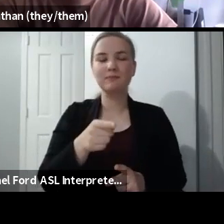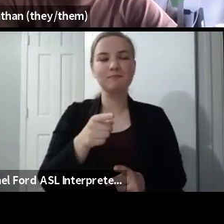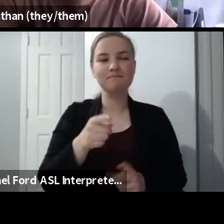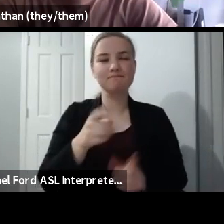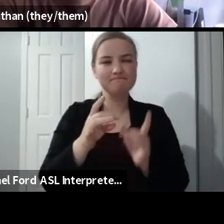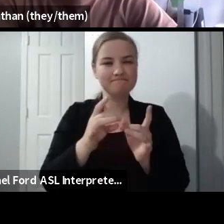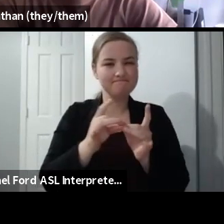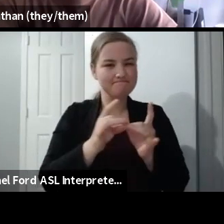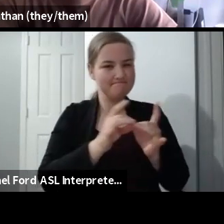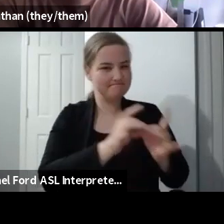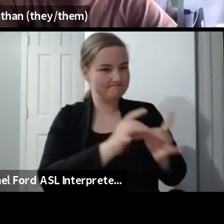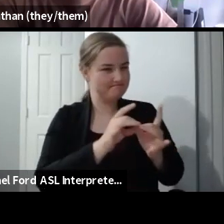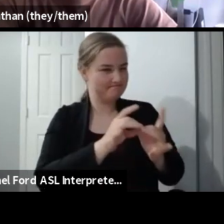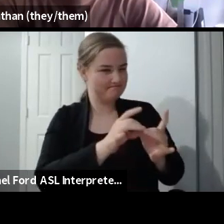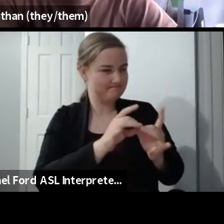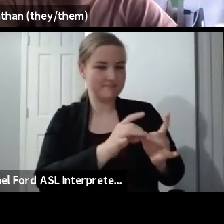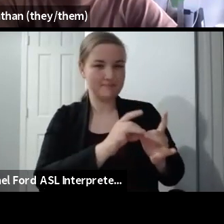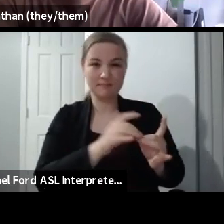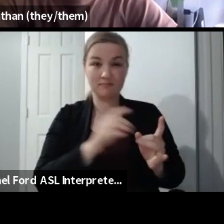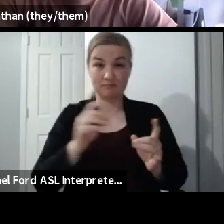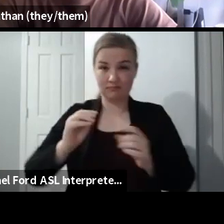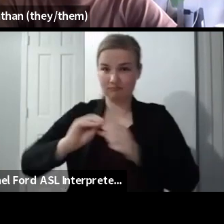crazy pandemics are going on?